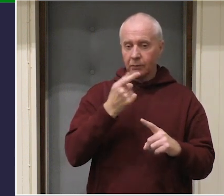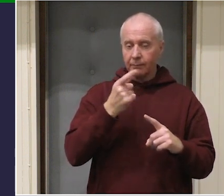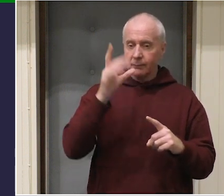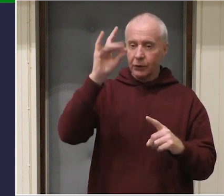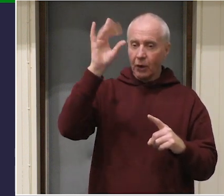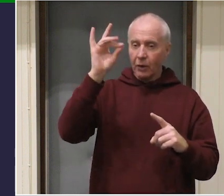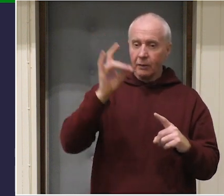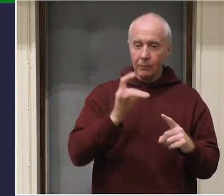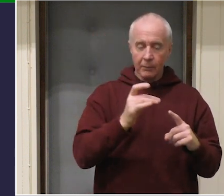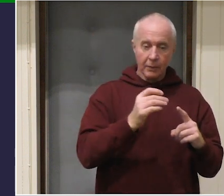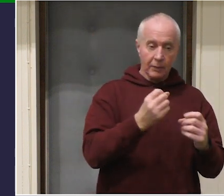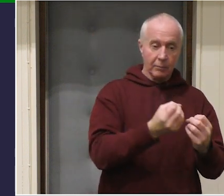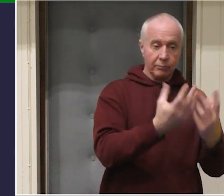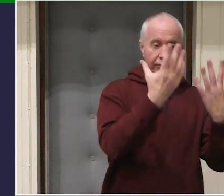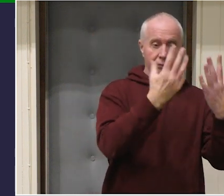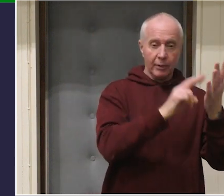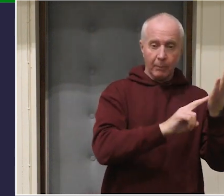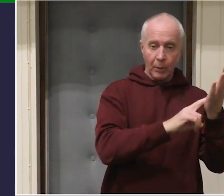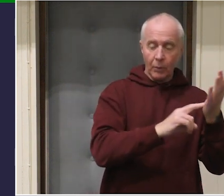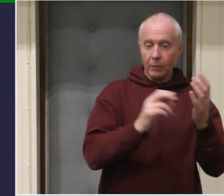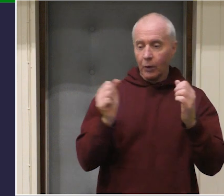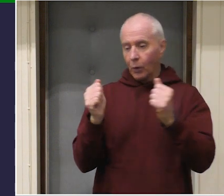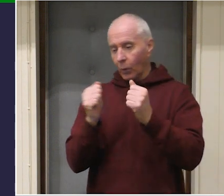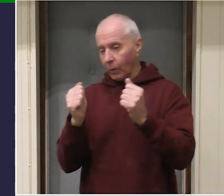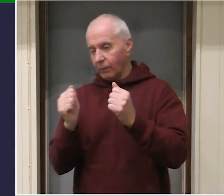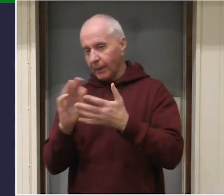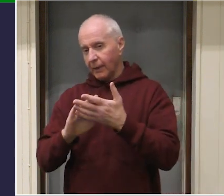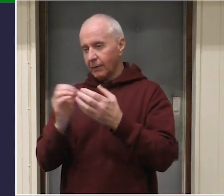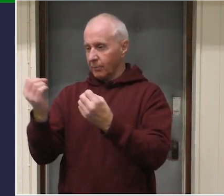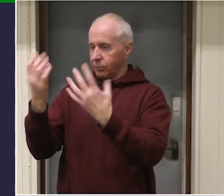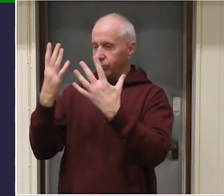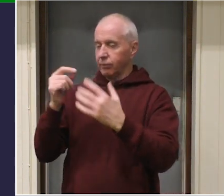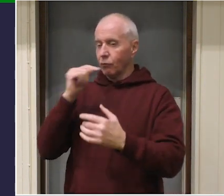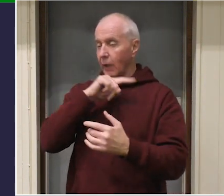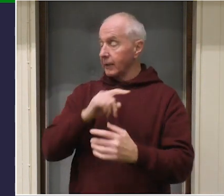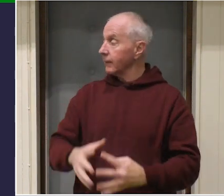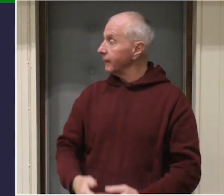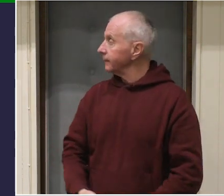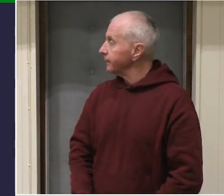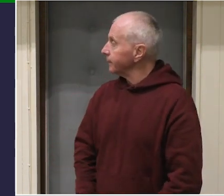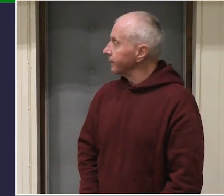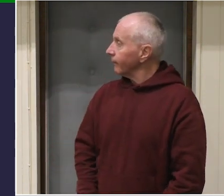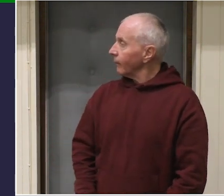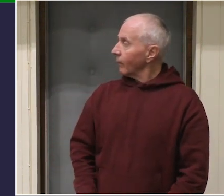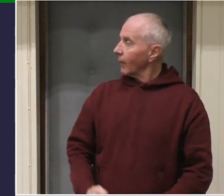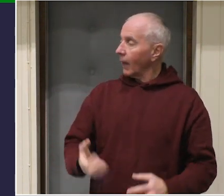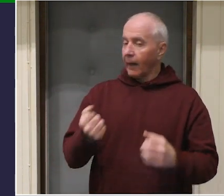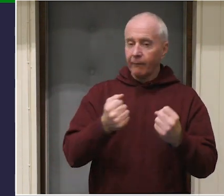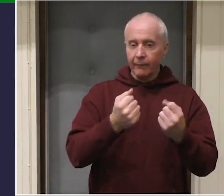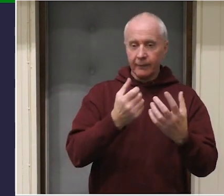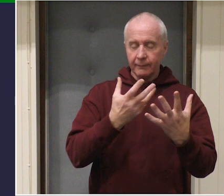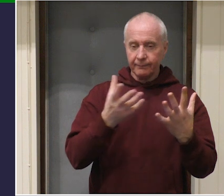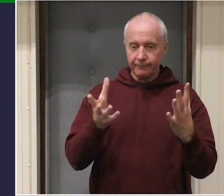If you have a cool star, it'll be relatively brighter in the red. But on top of that, there's all these little absorption